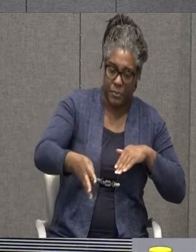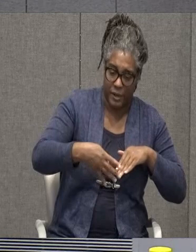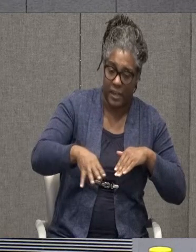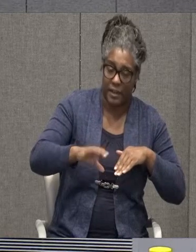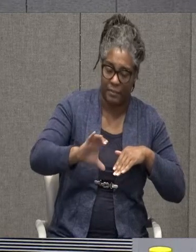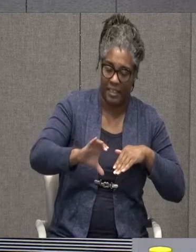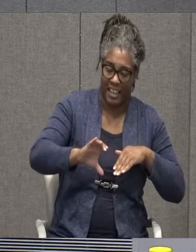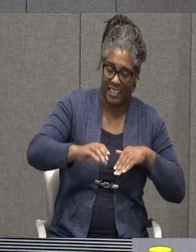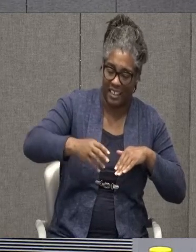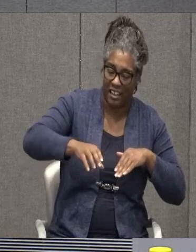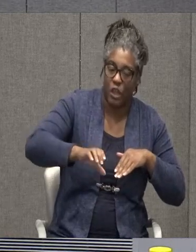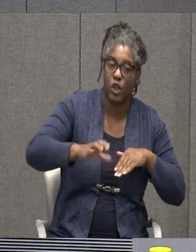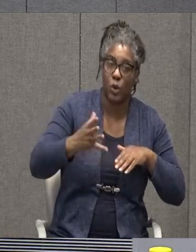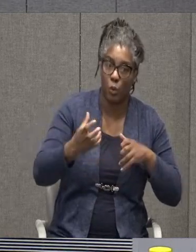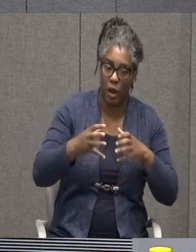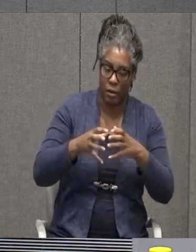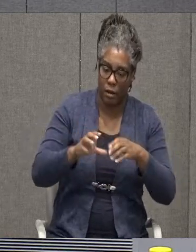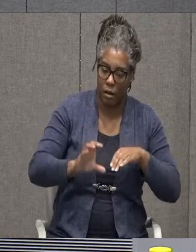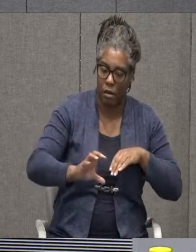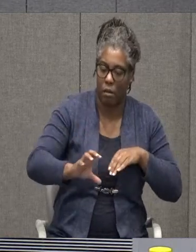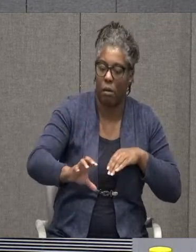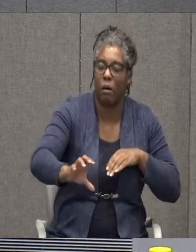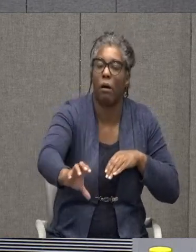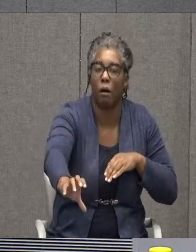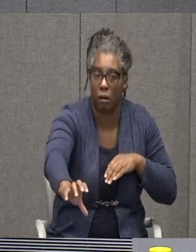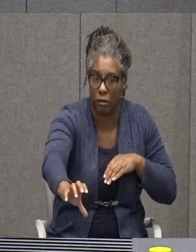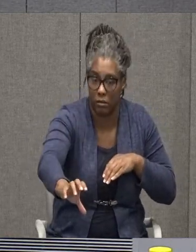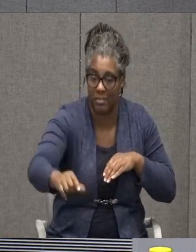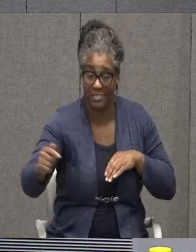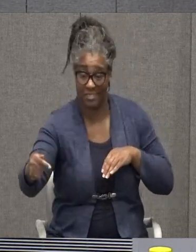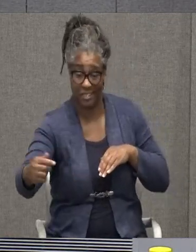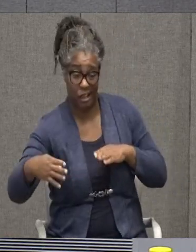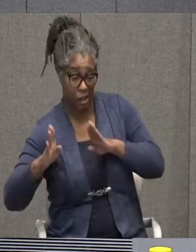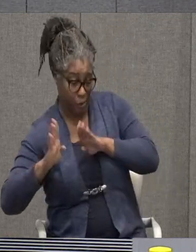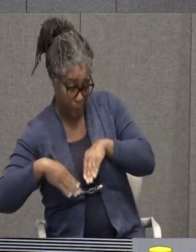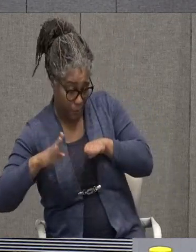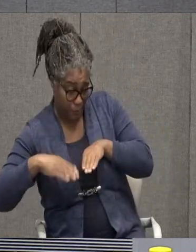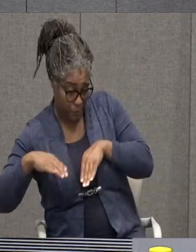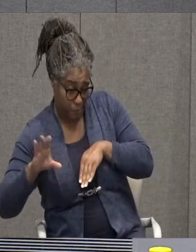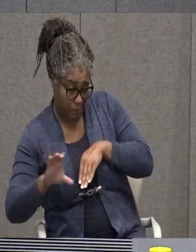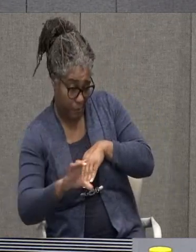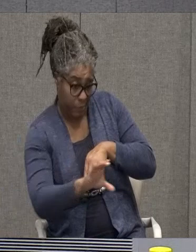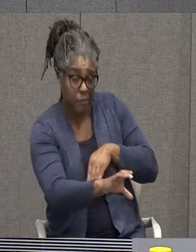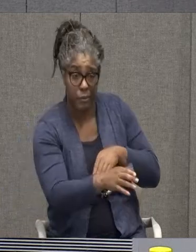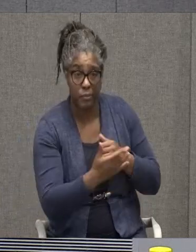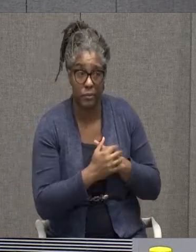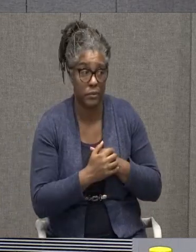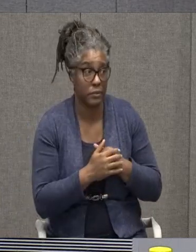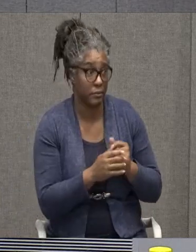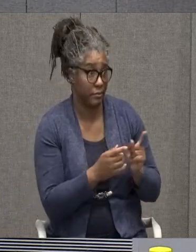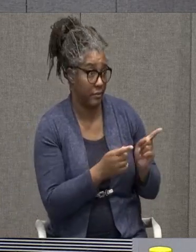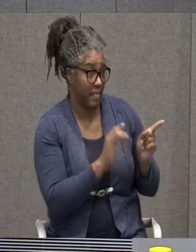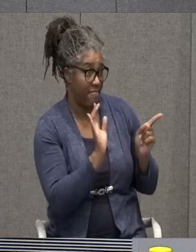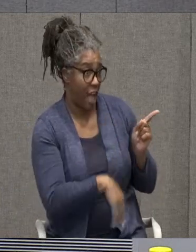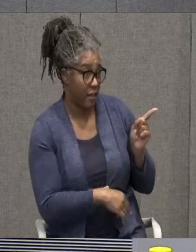again. All right, you ready? You ready, Mr. Dunham? I'm ready. All right, here we go.